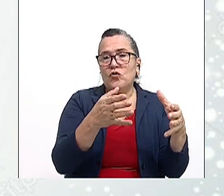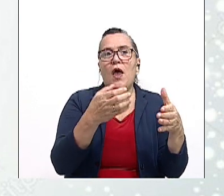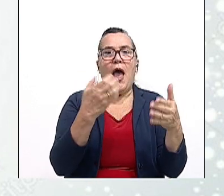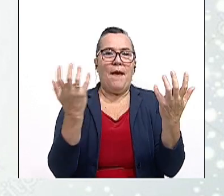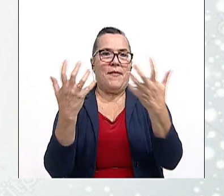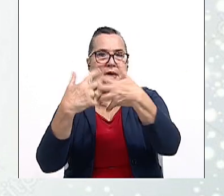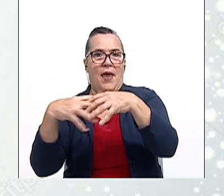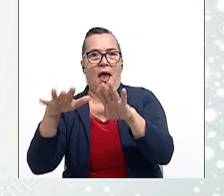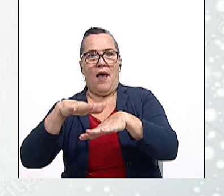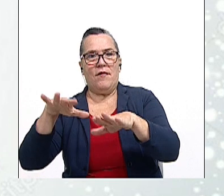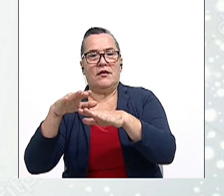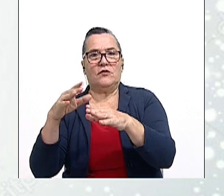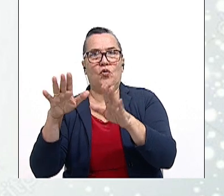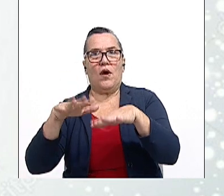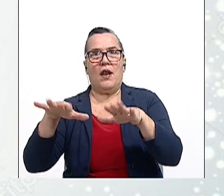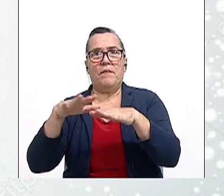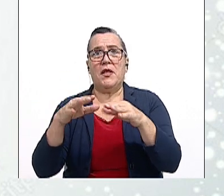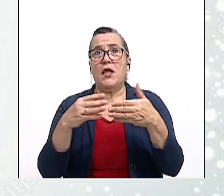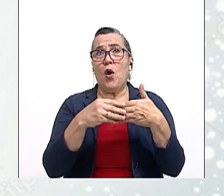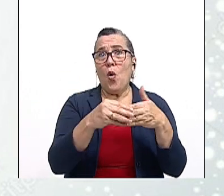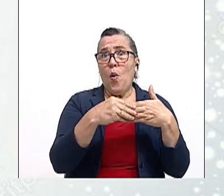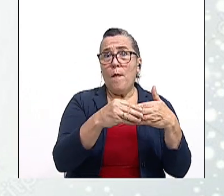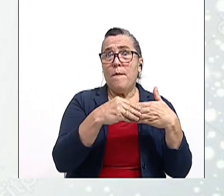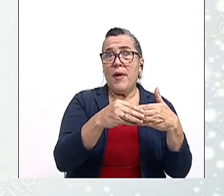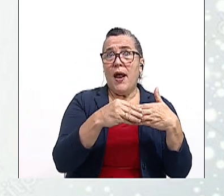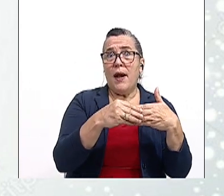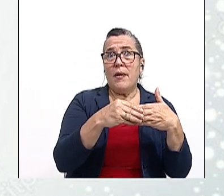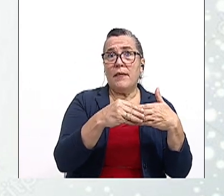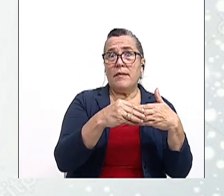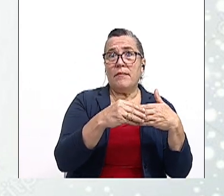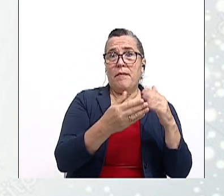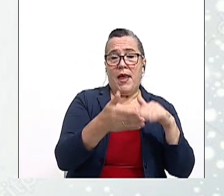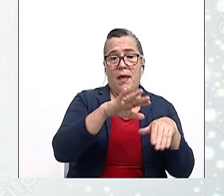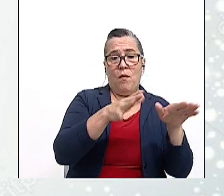Buy plastic or free wraps.